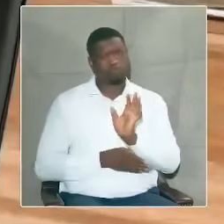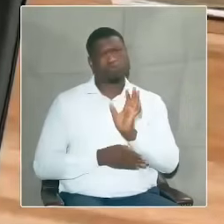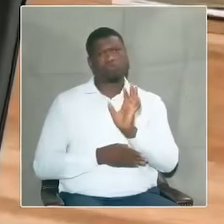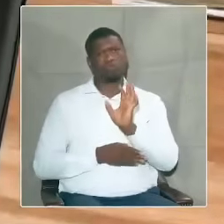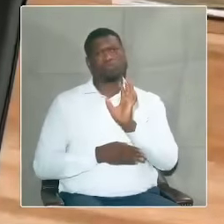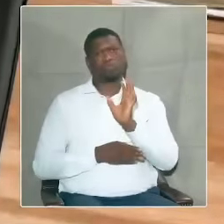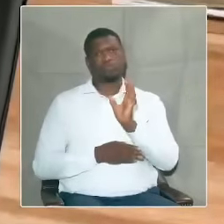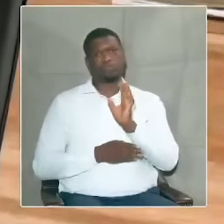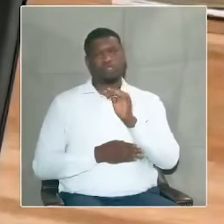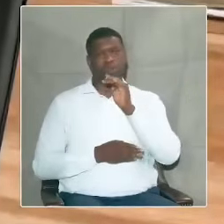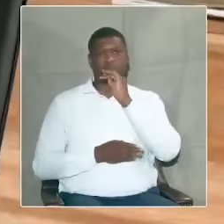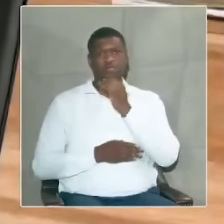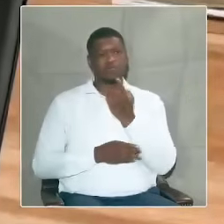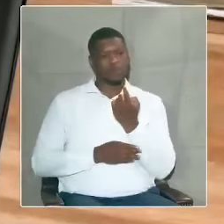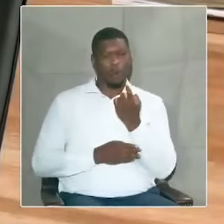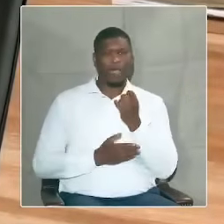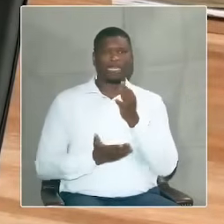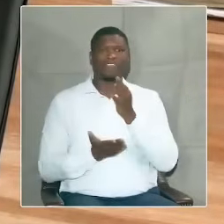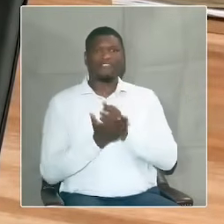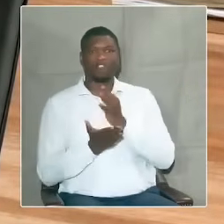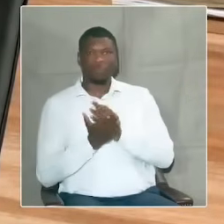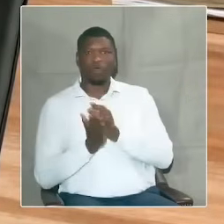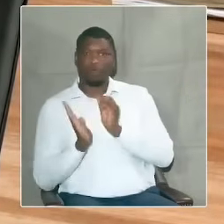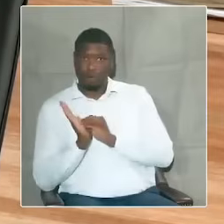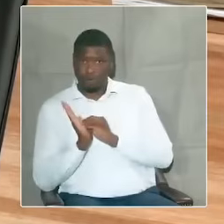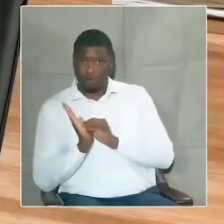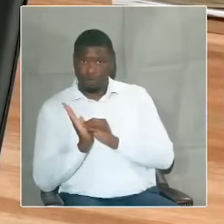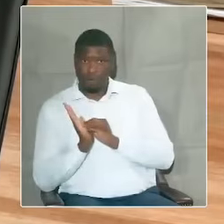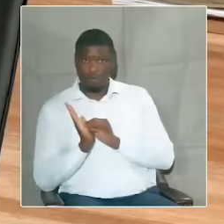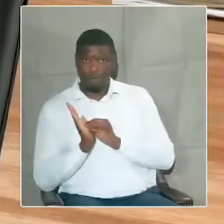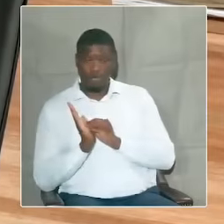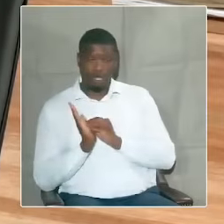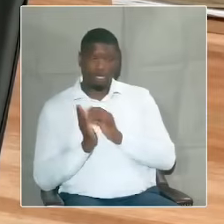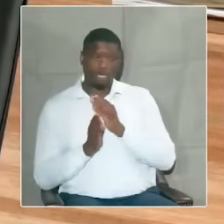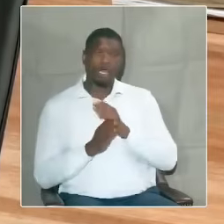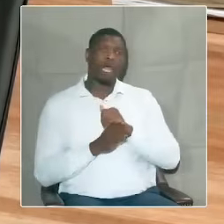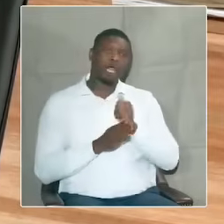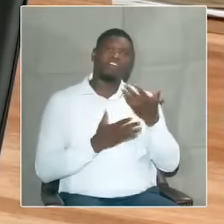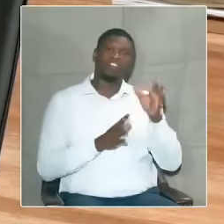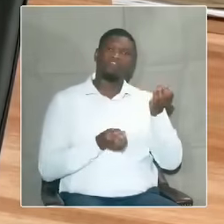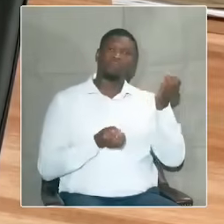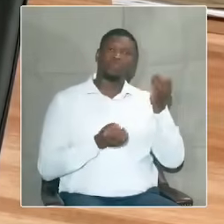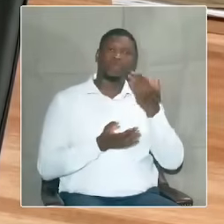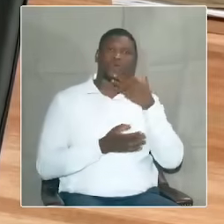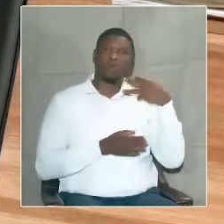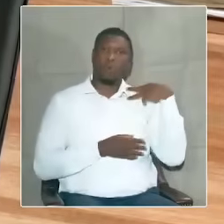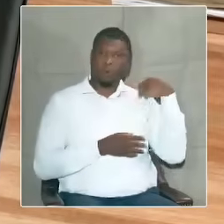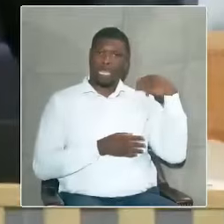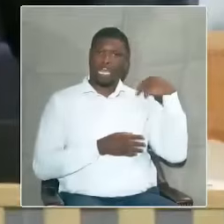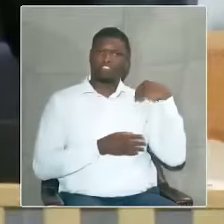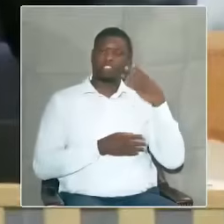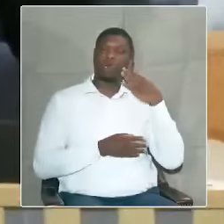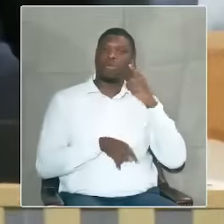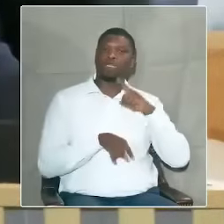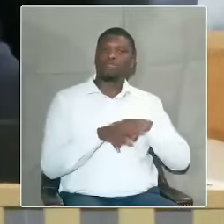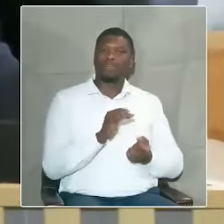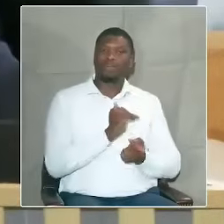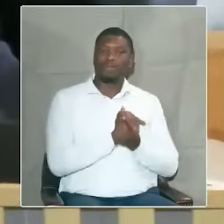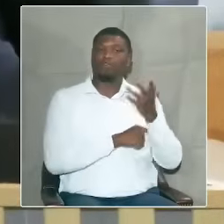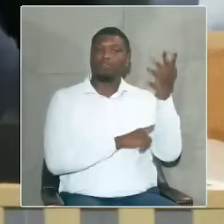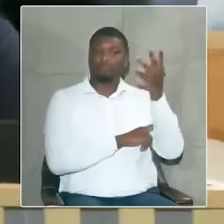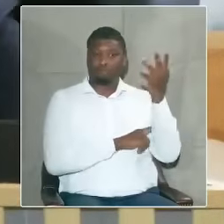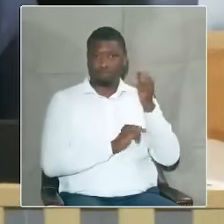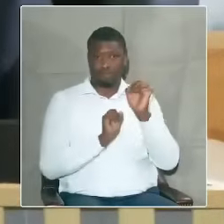categorization, that the one is a factual recorder of what was presented to the minister during the presentation in that hard